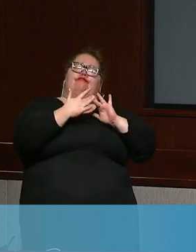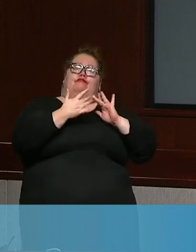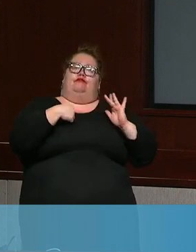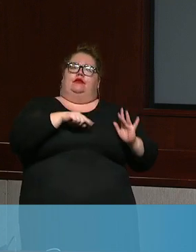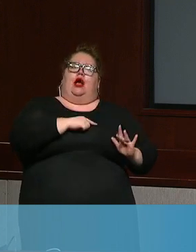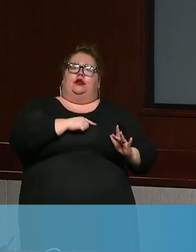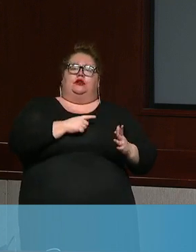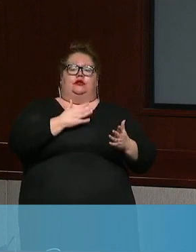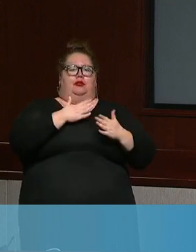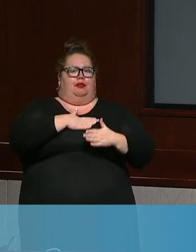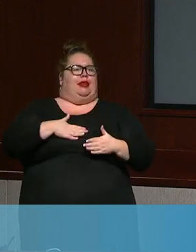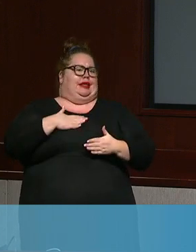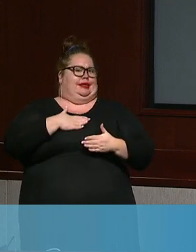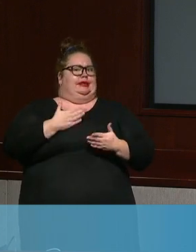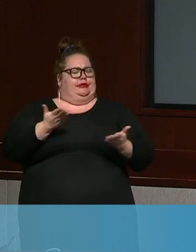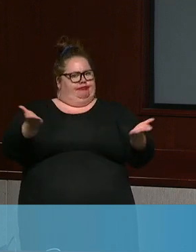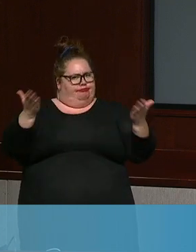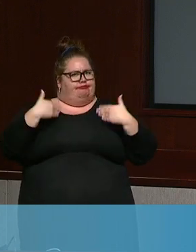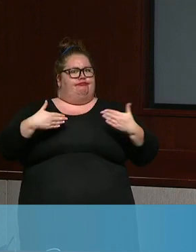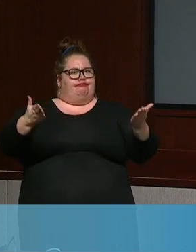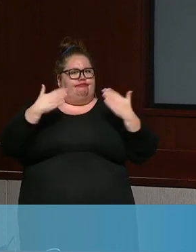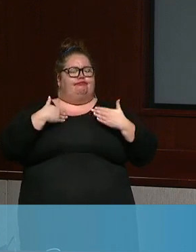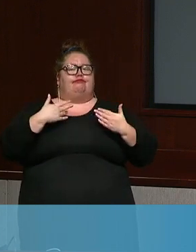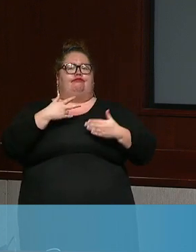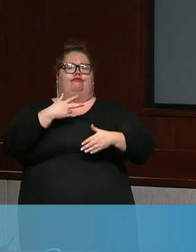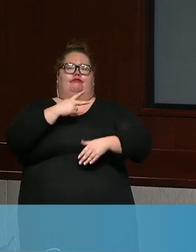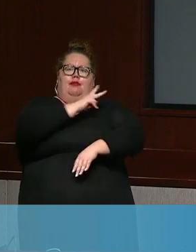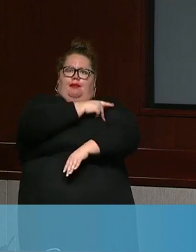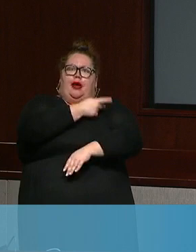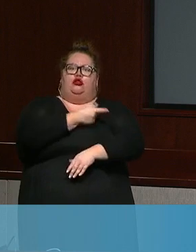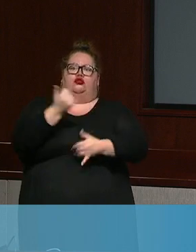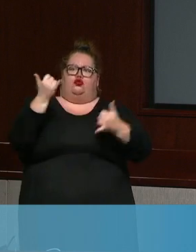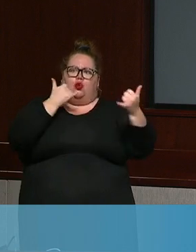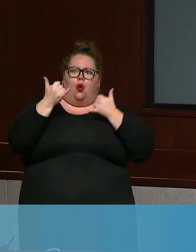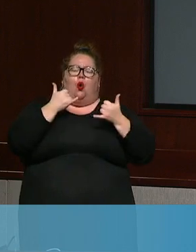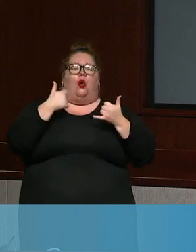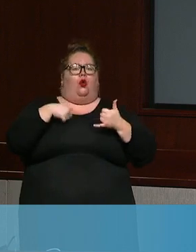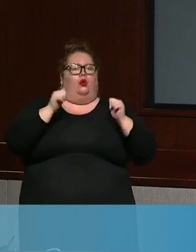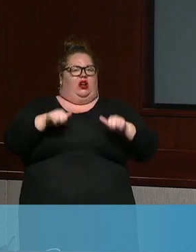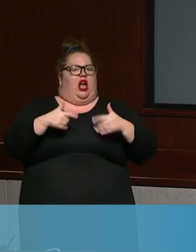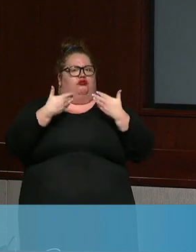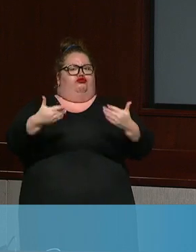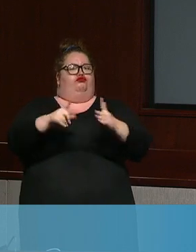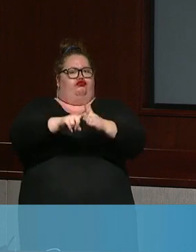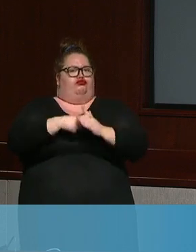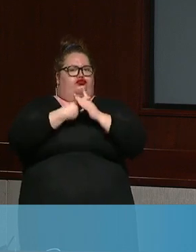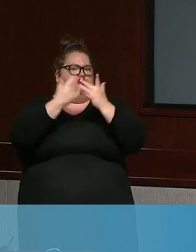we welcome that patients call us so that we can get started on the process with them.